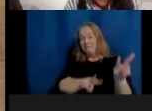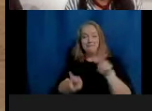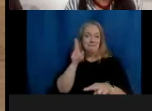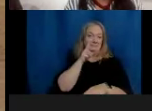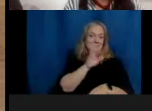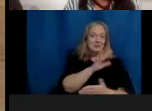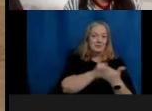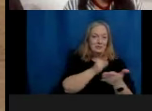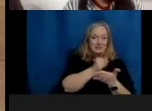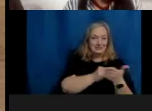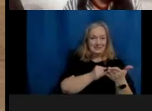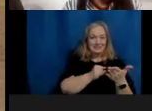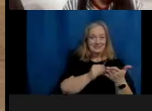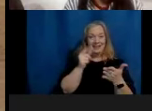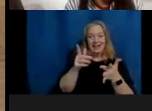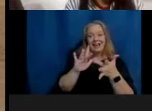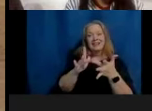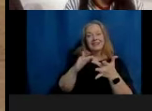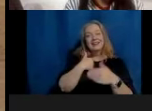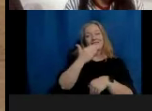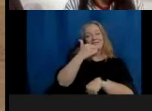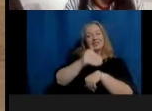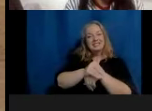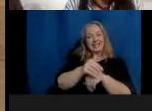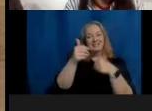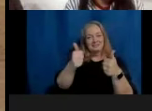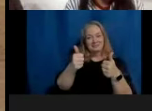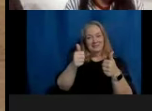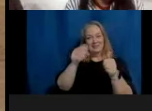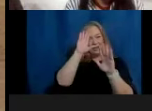And everybody online, I hope you have a good evening and you make it over to the Castle House sometime.